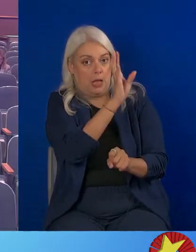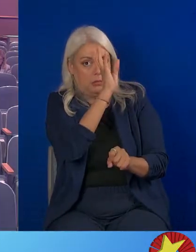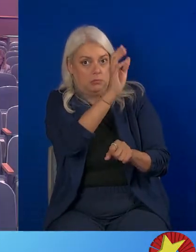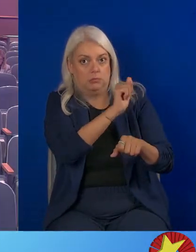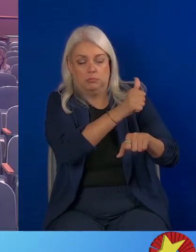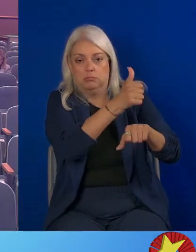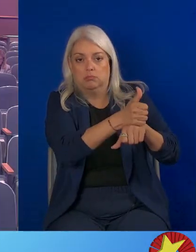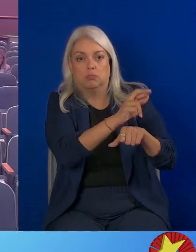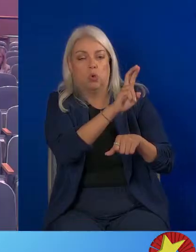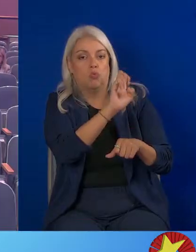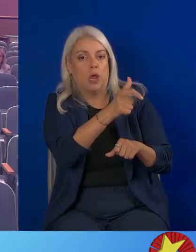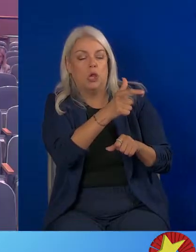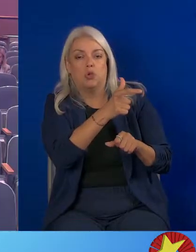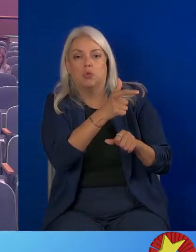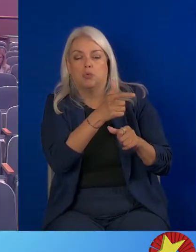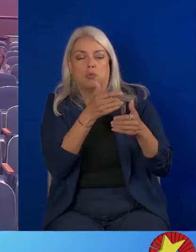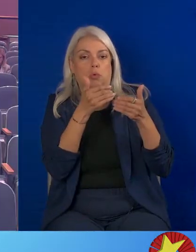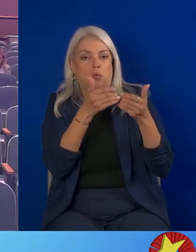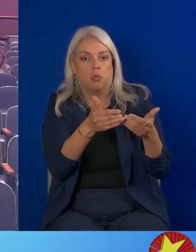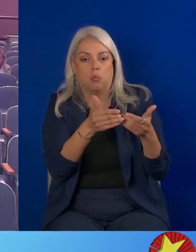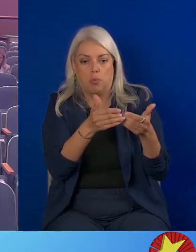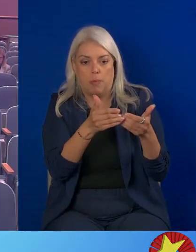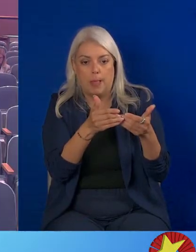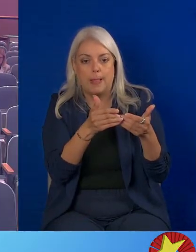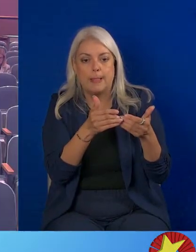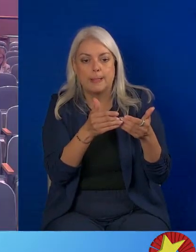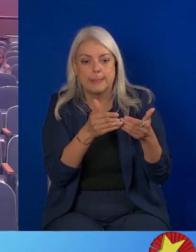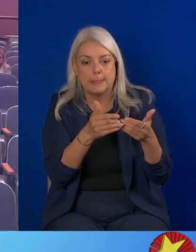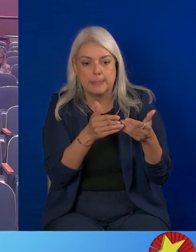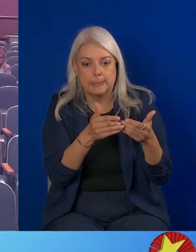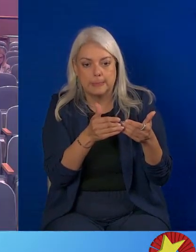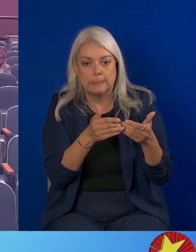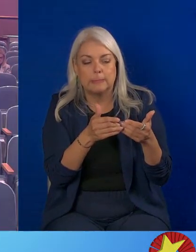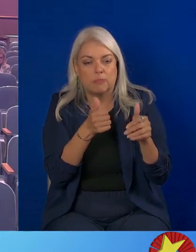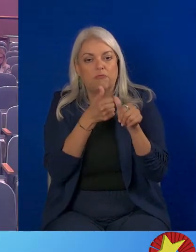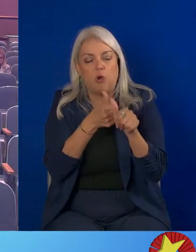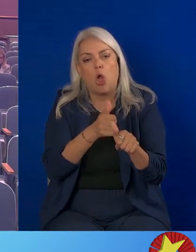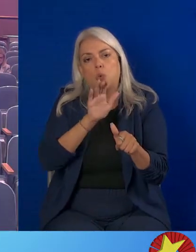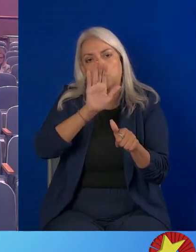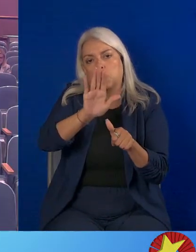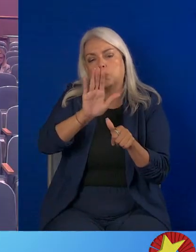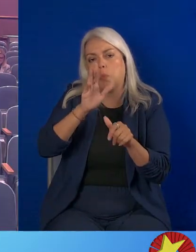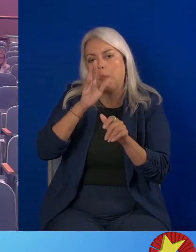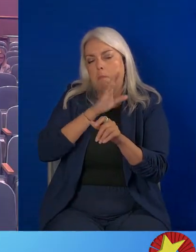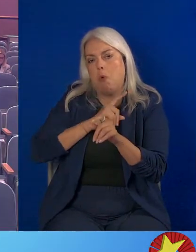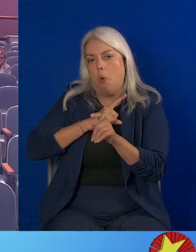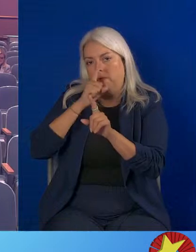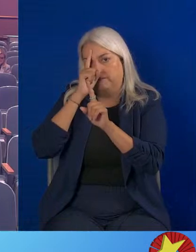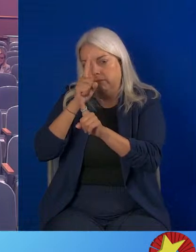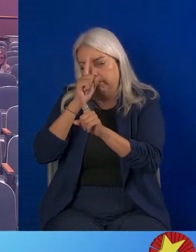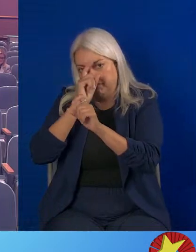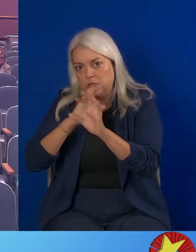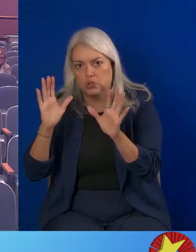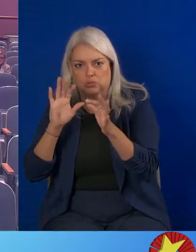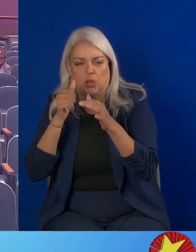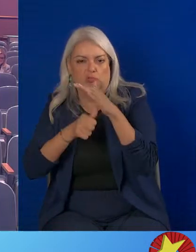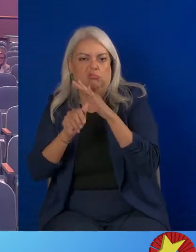execute upon the board's vision in terms of policies.